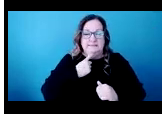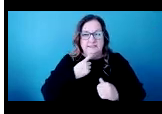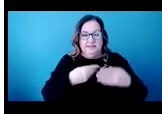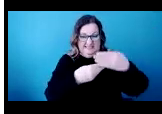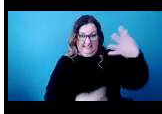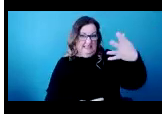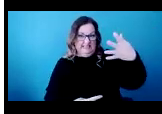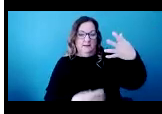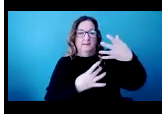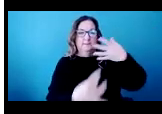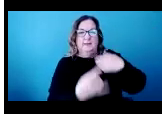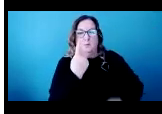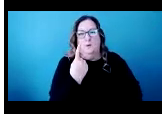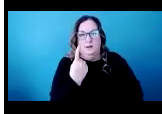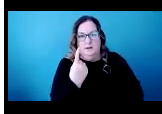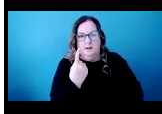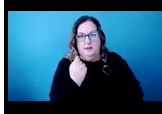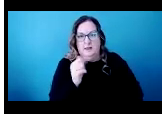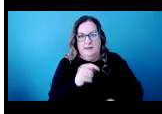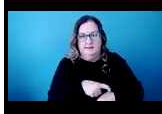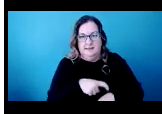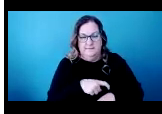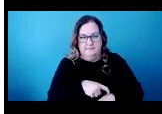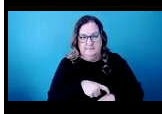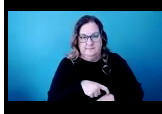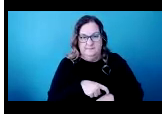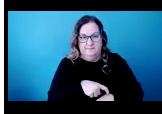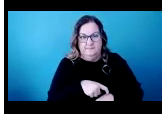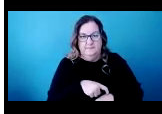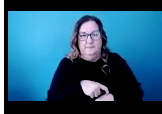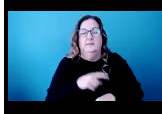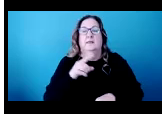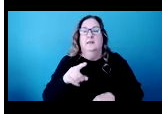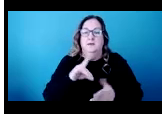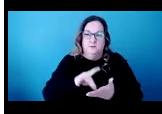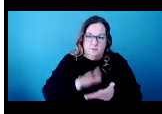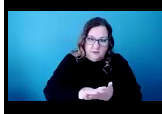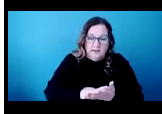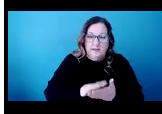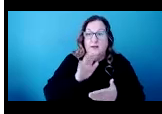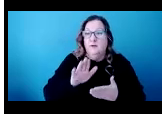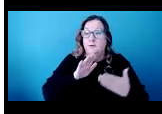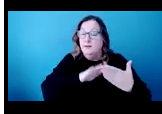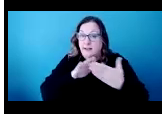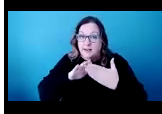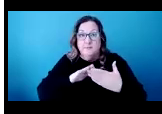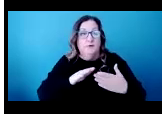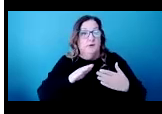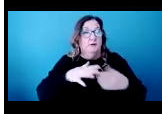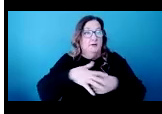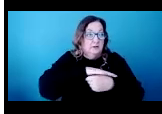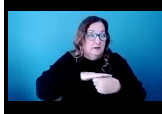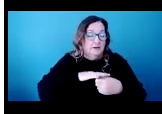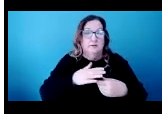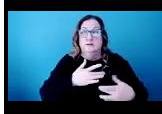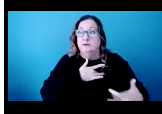time and write down what concerns you about your neighborhood, community, or the state budget.